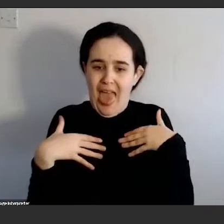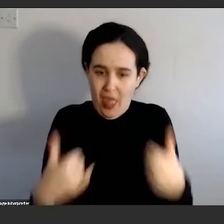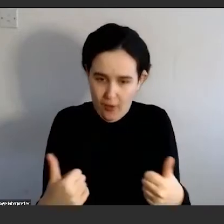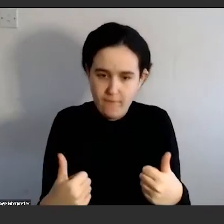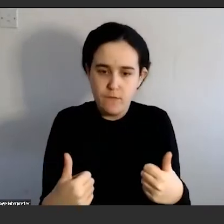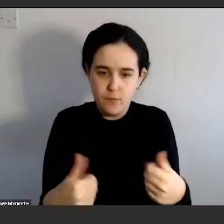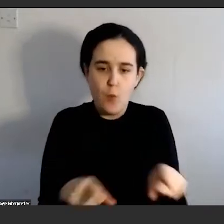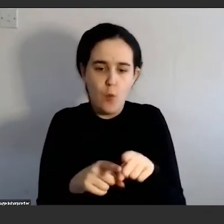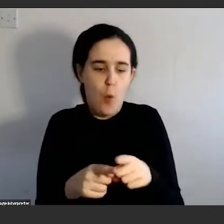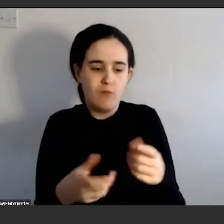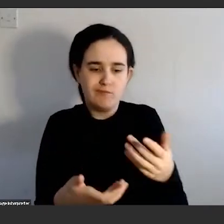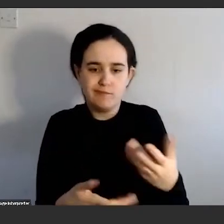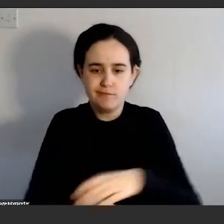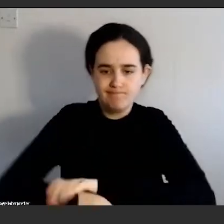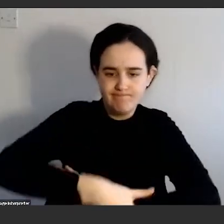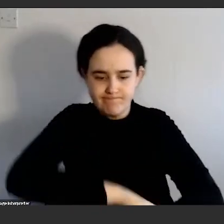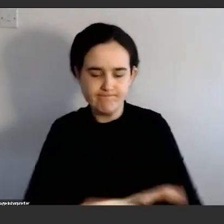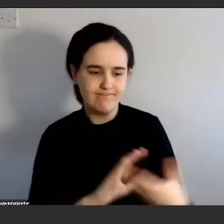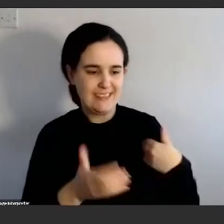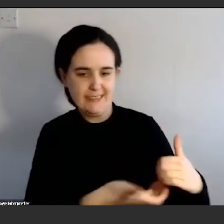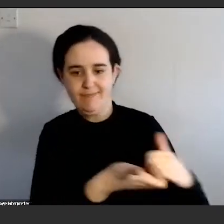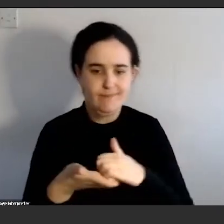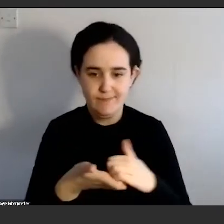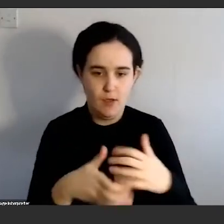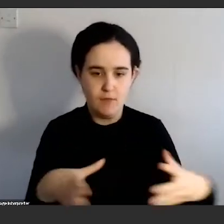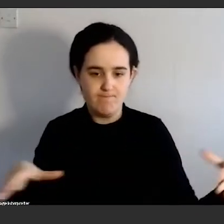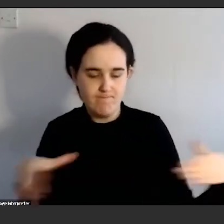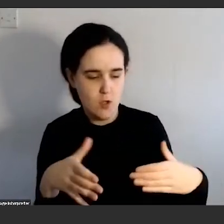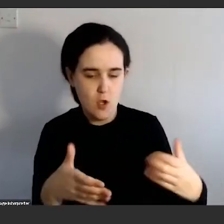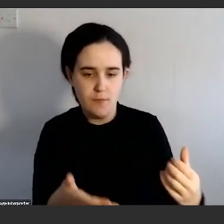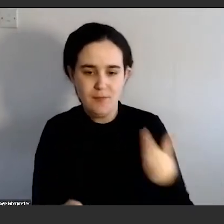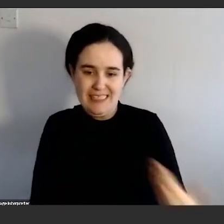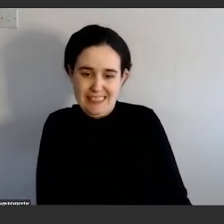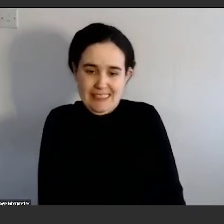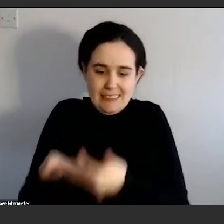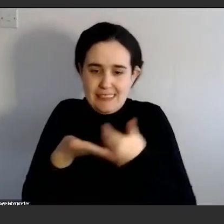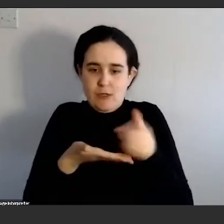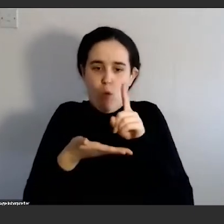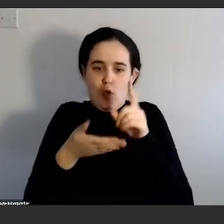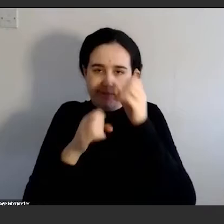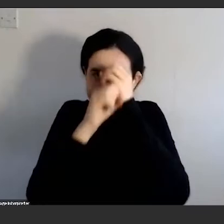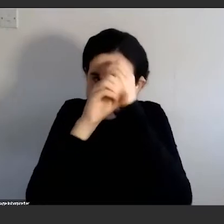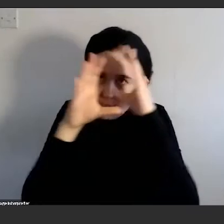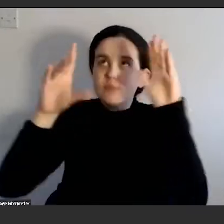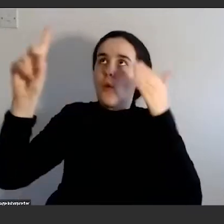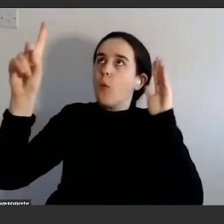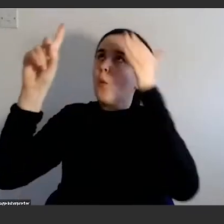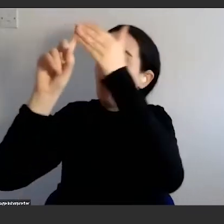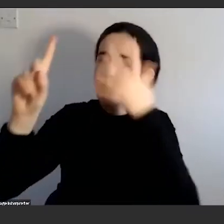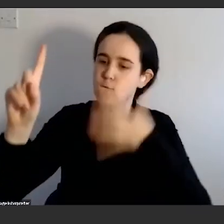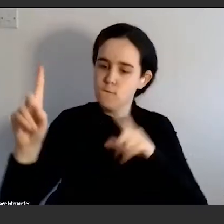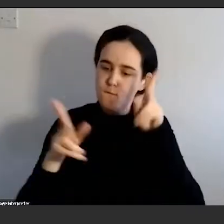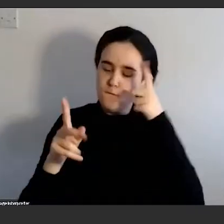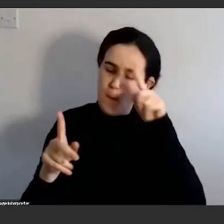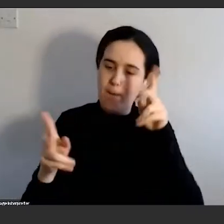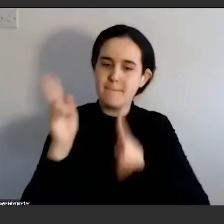secure new ambitious commitments in the time leading up to the summit. We look forward to cooperating with you